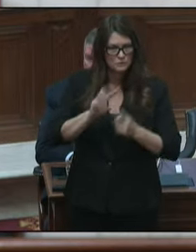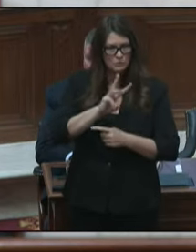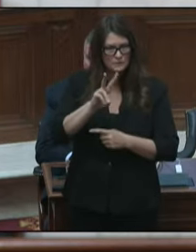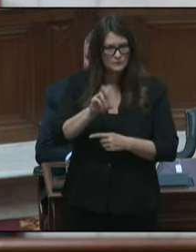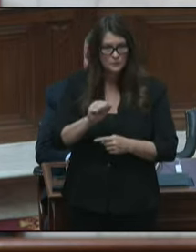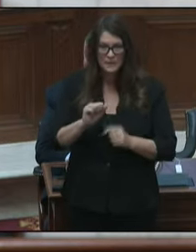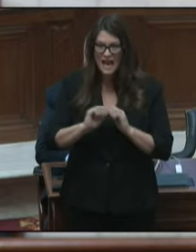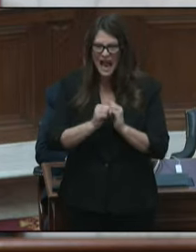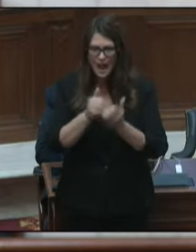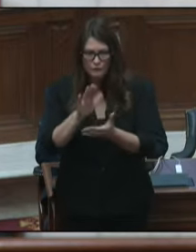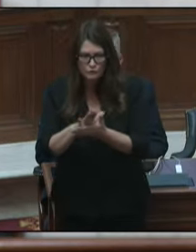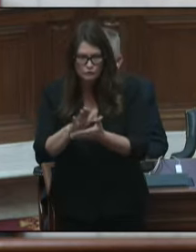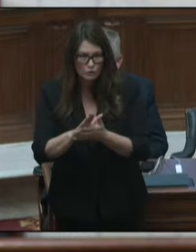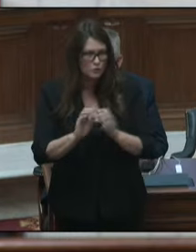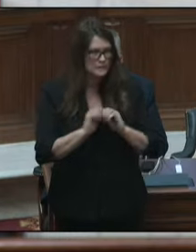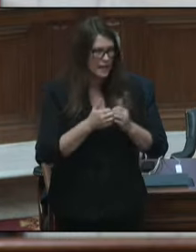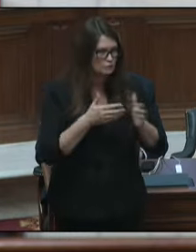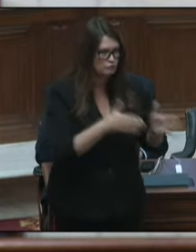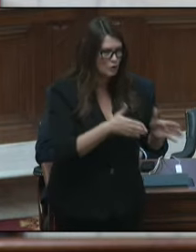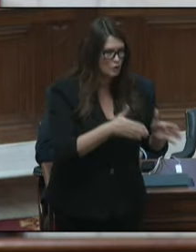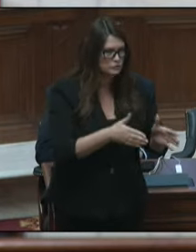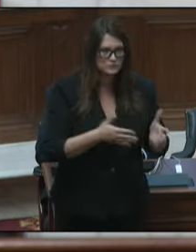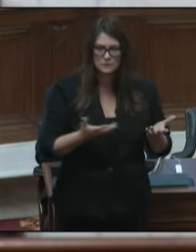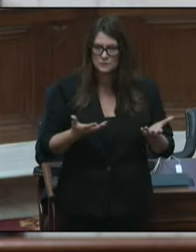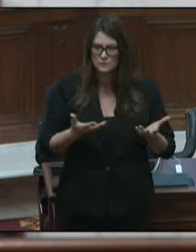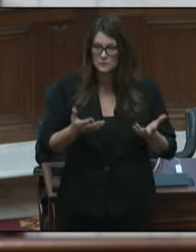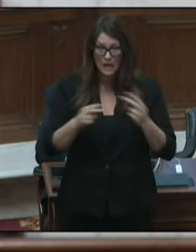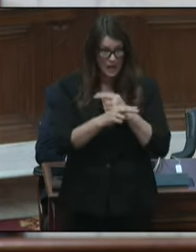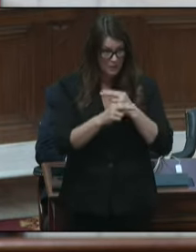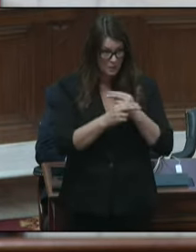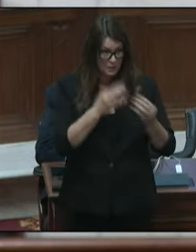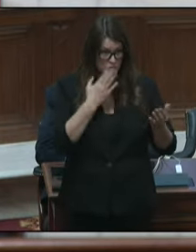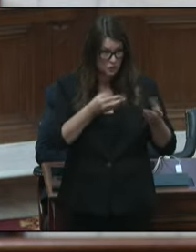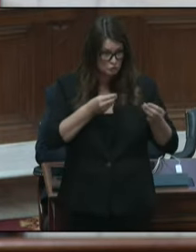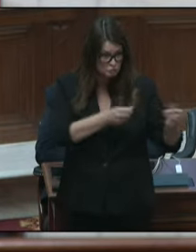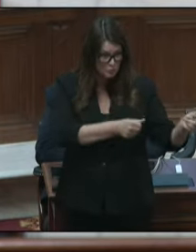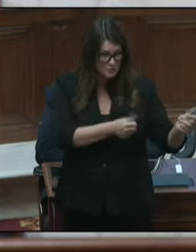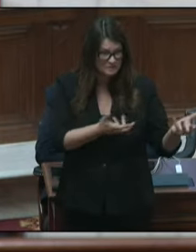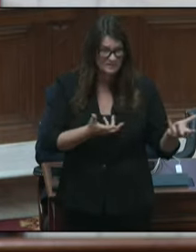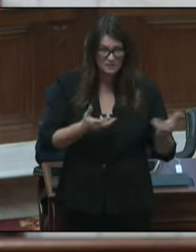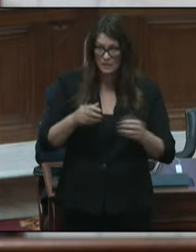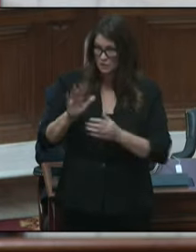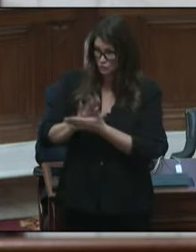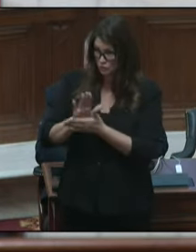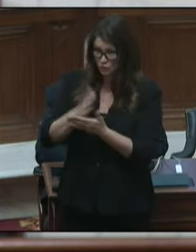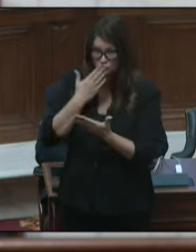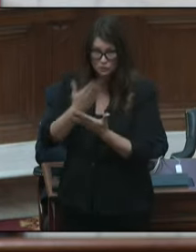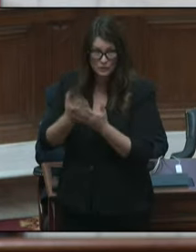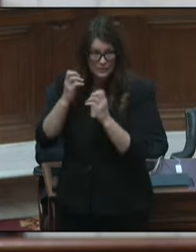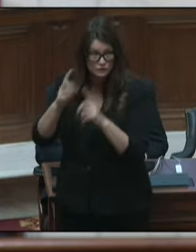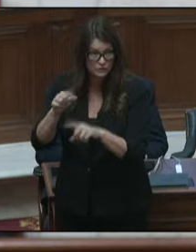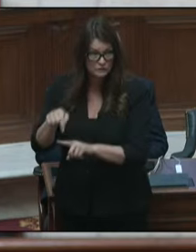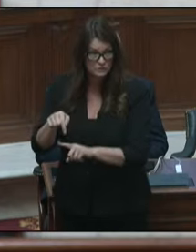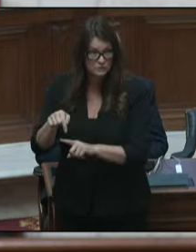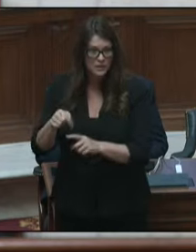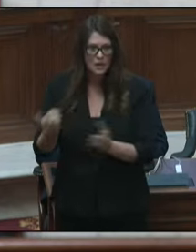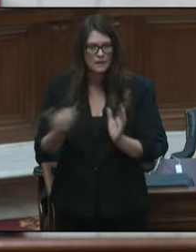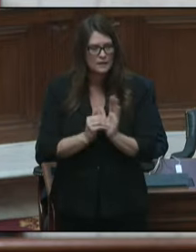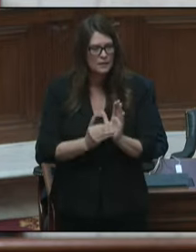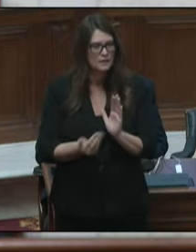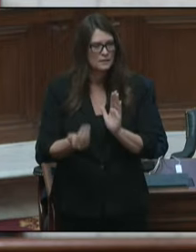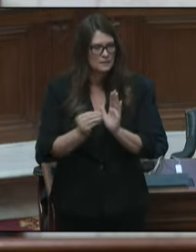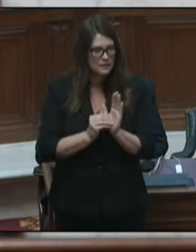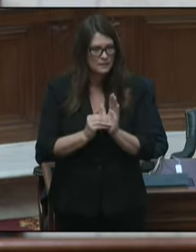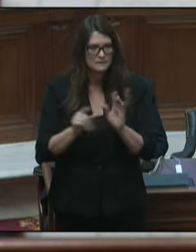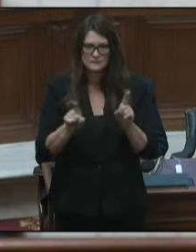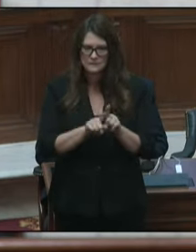How's the schools? How the roads? How's the schools? How the roads? Over and over and over and over and over, the same thing. Well,